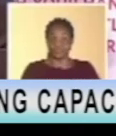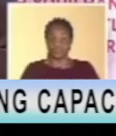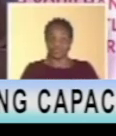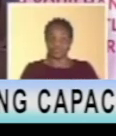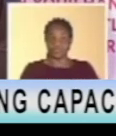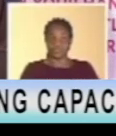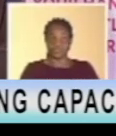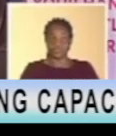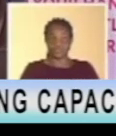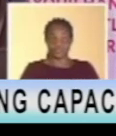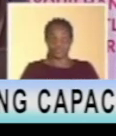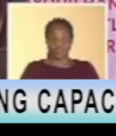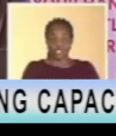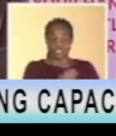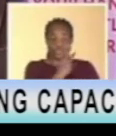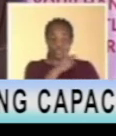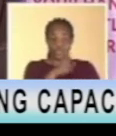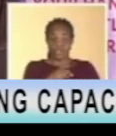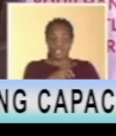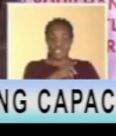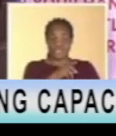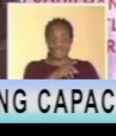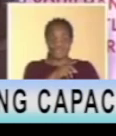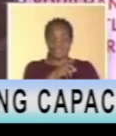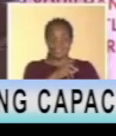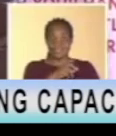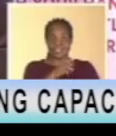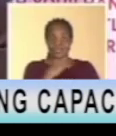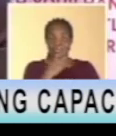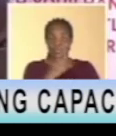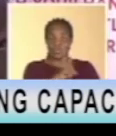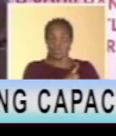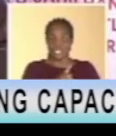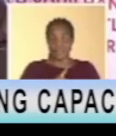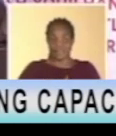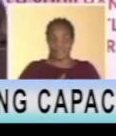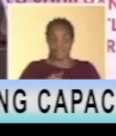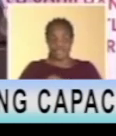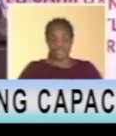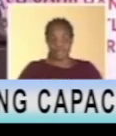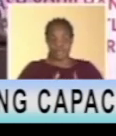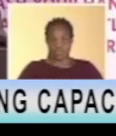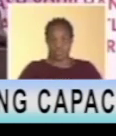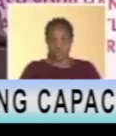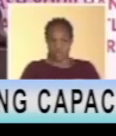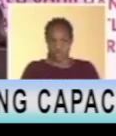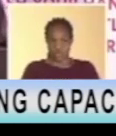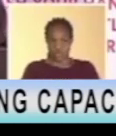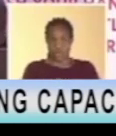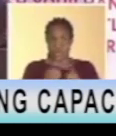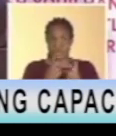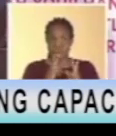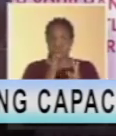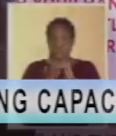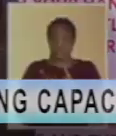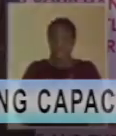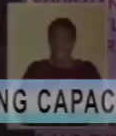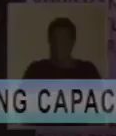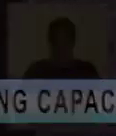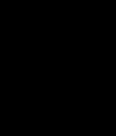575, with 2,211 active cases. The death toll now stands at 16.